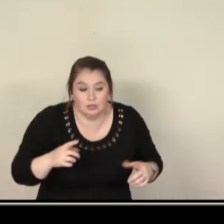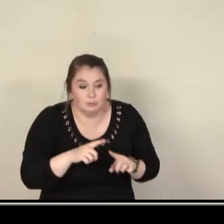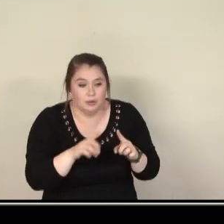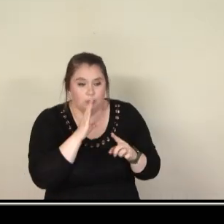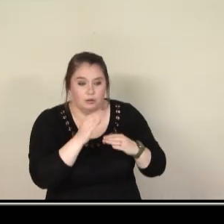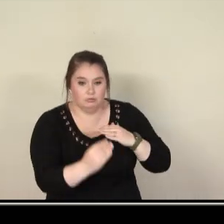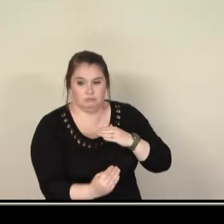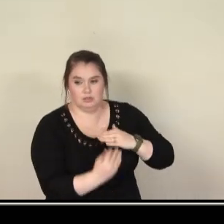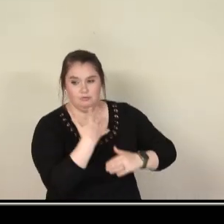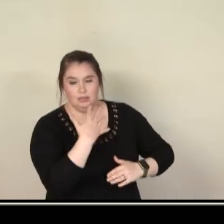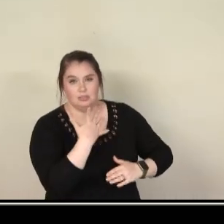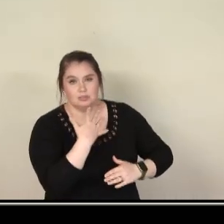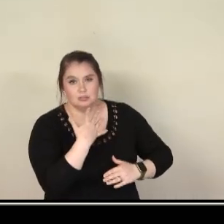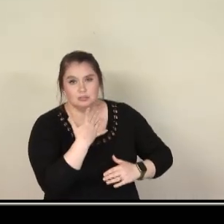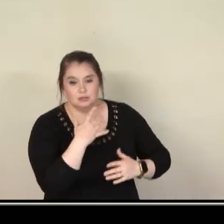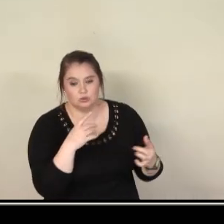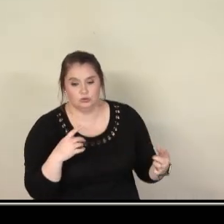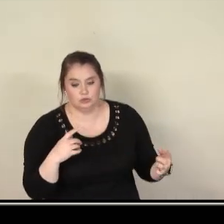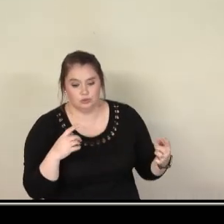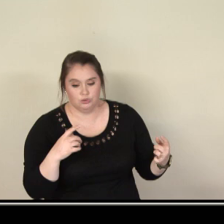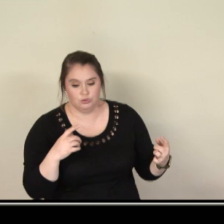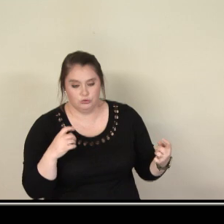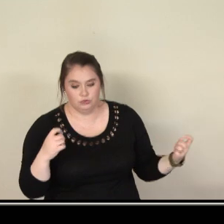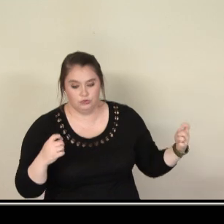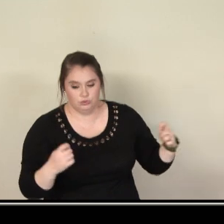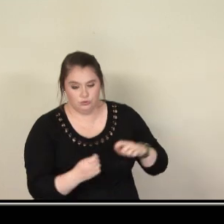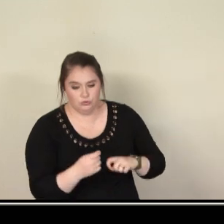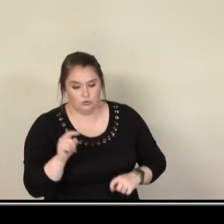the transformation zone and their funding.